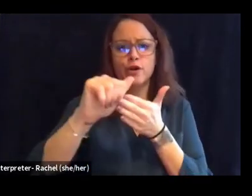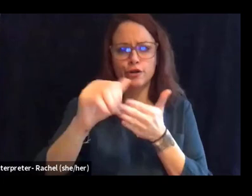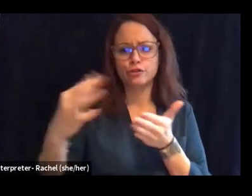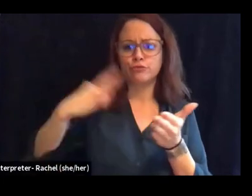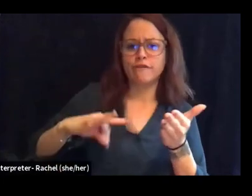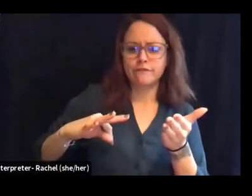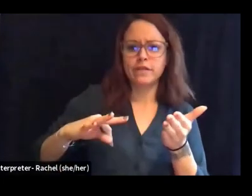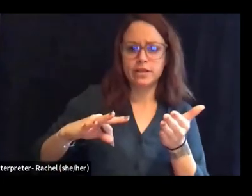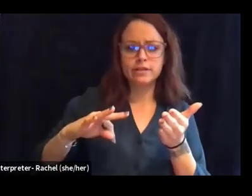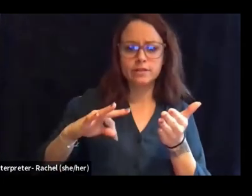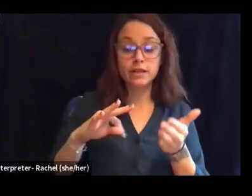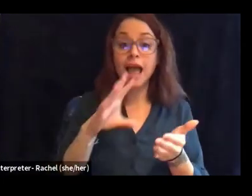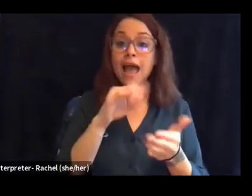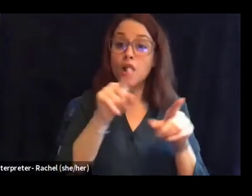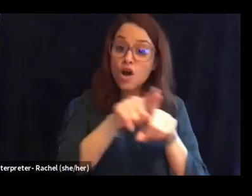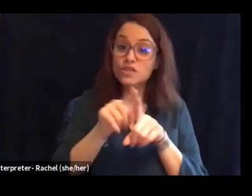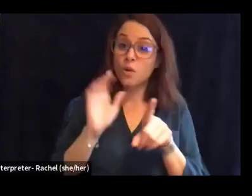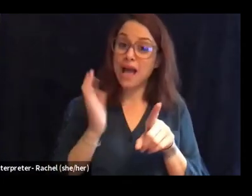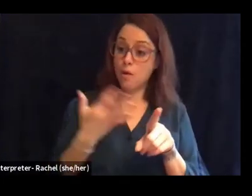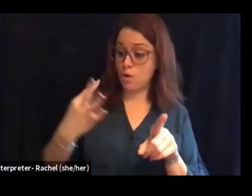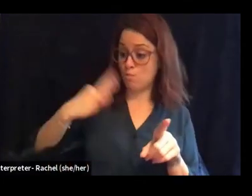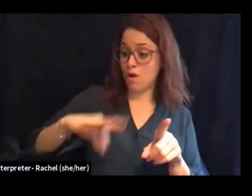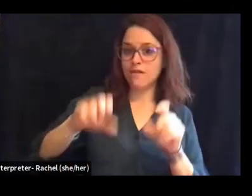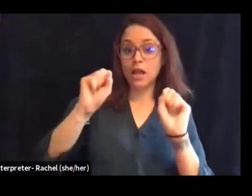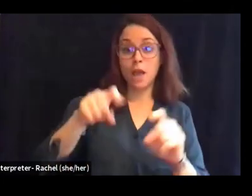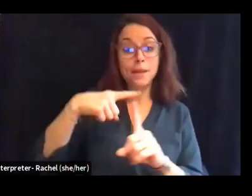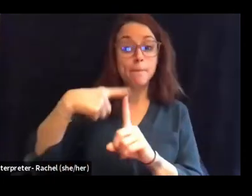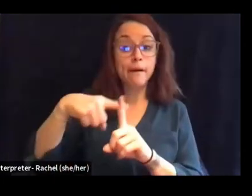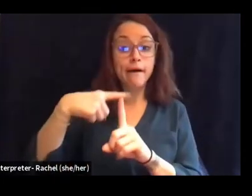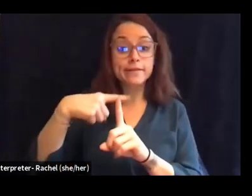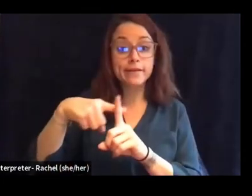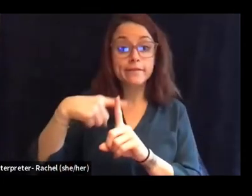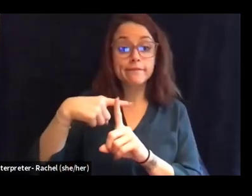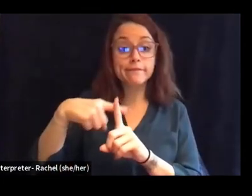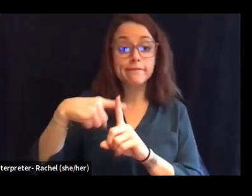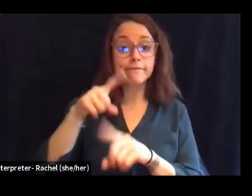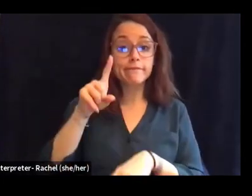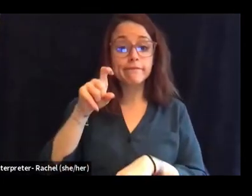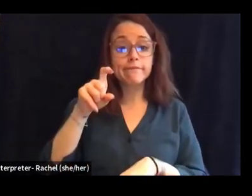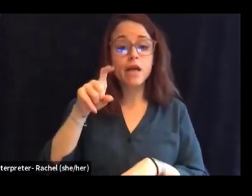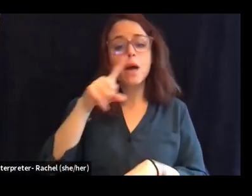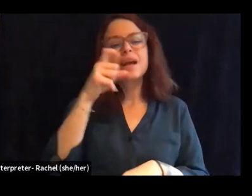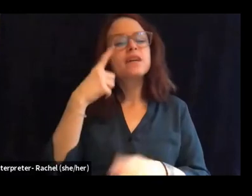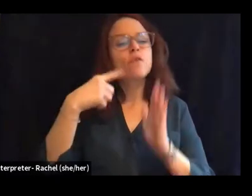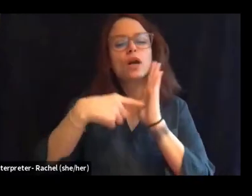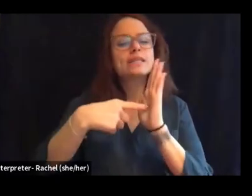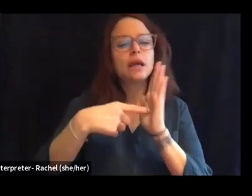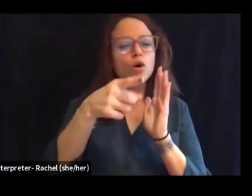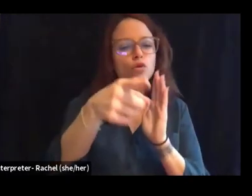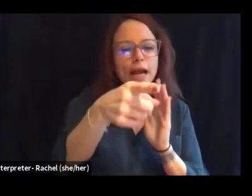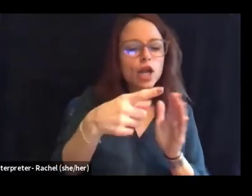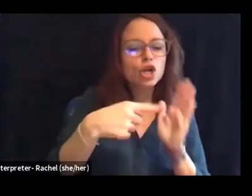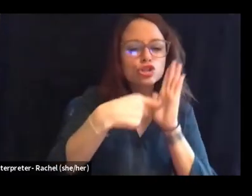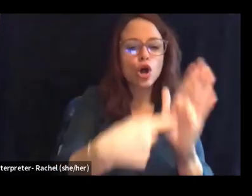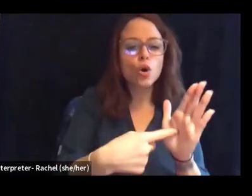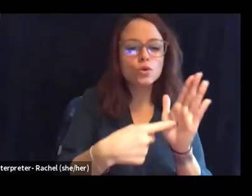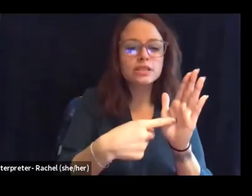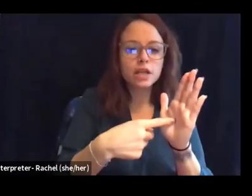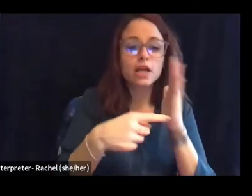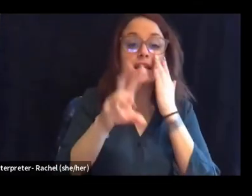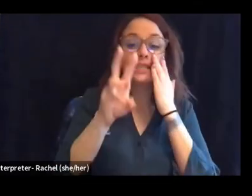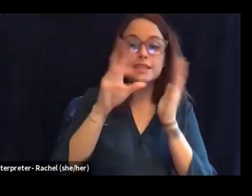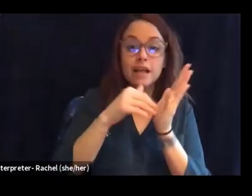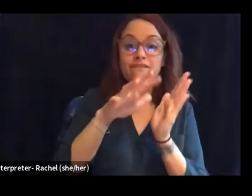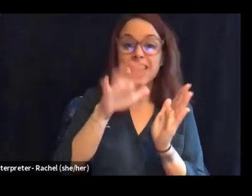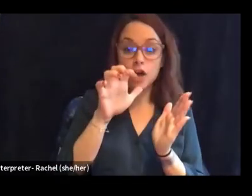net profit in a positive way? This example without marketing here is showing a $6,500 net profit, 22%,